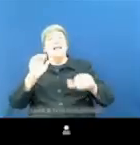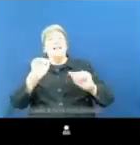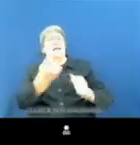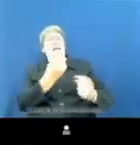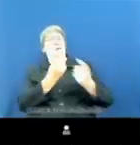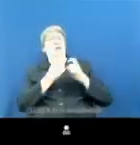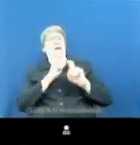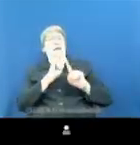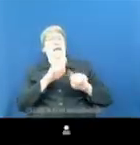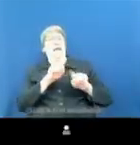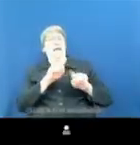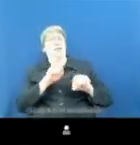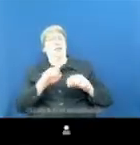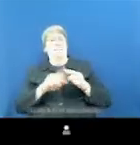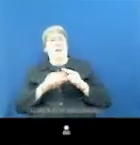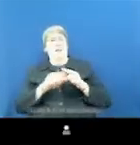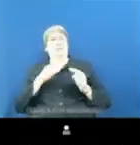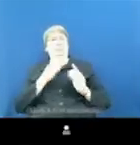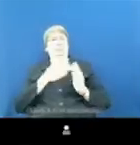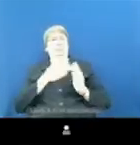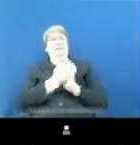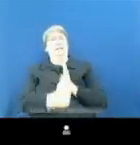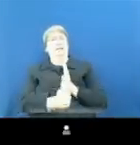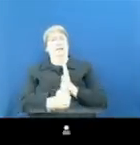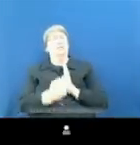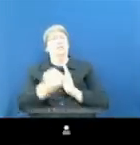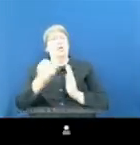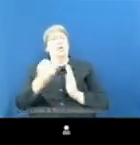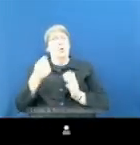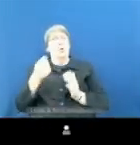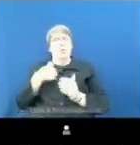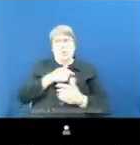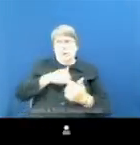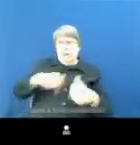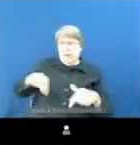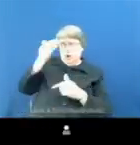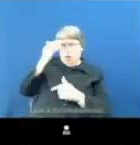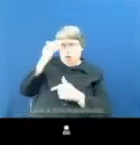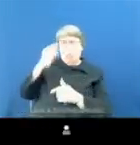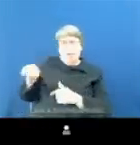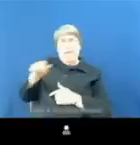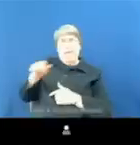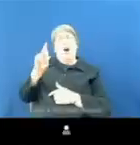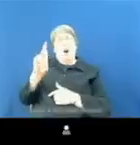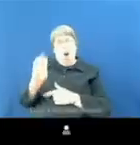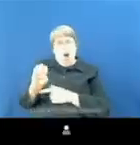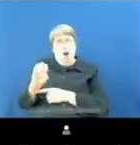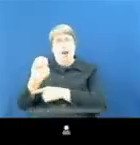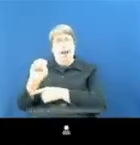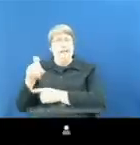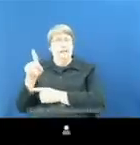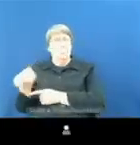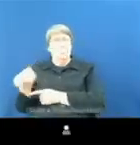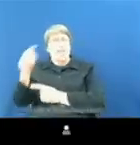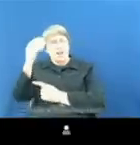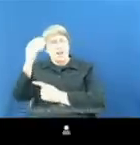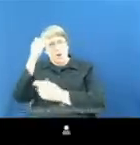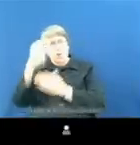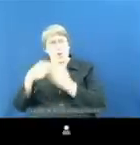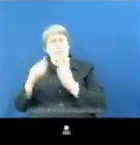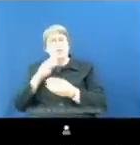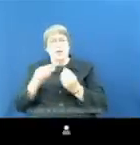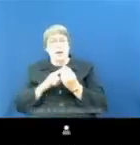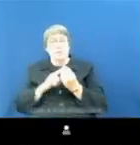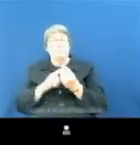we know that, in fact, they know what they're talking about. Well, interpreters at times